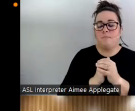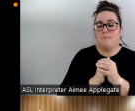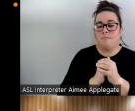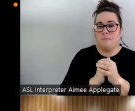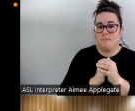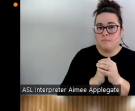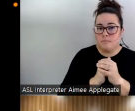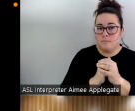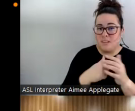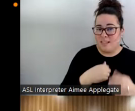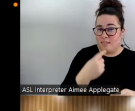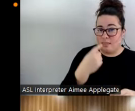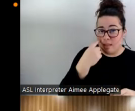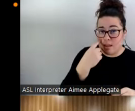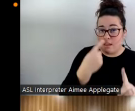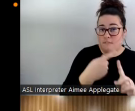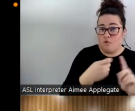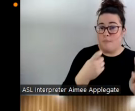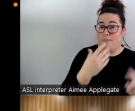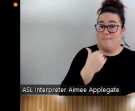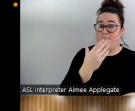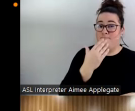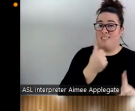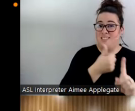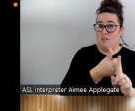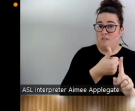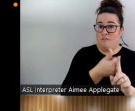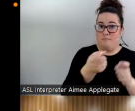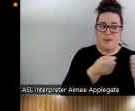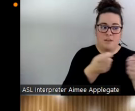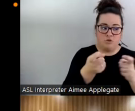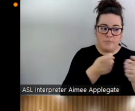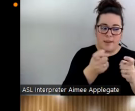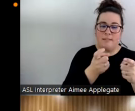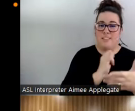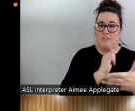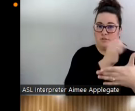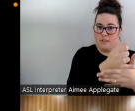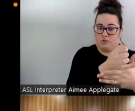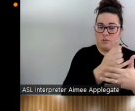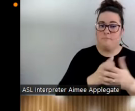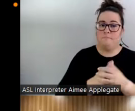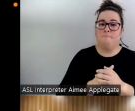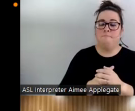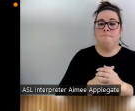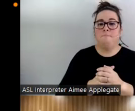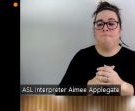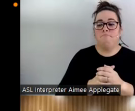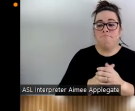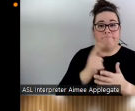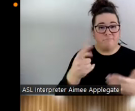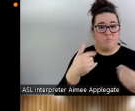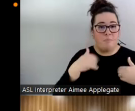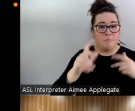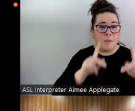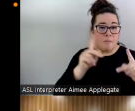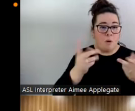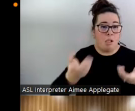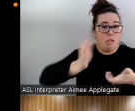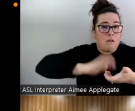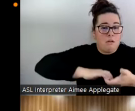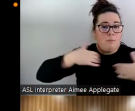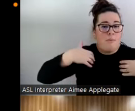believe this is a diabetes self-management intervention, and you basically have folks partnered with health